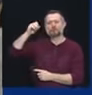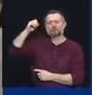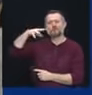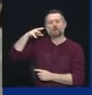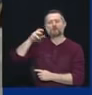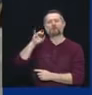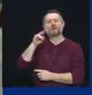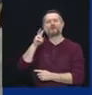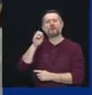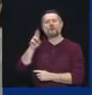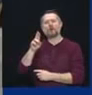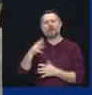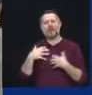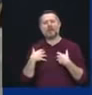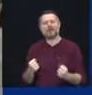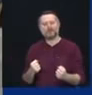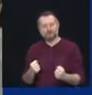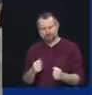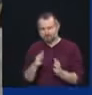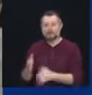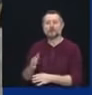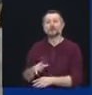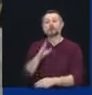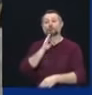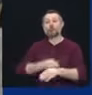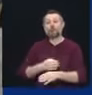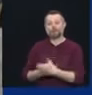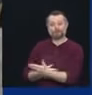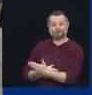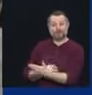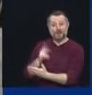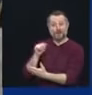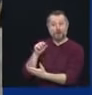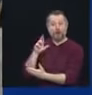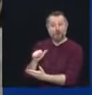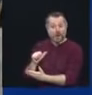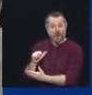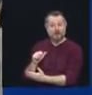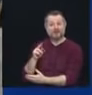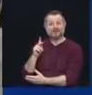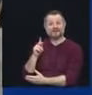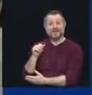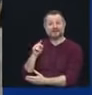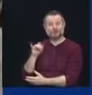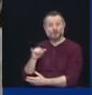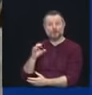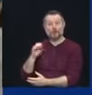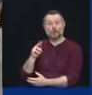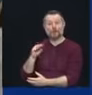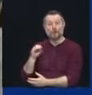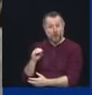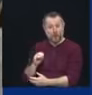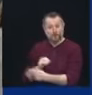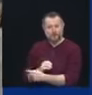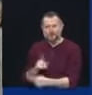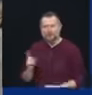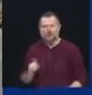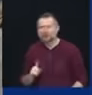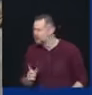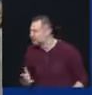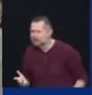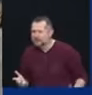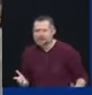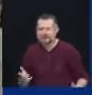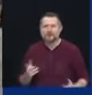And we have my daughter, Cara Kennedy Cuomo. Where did you go? Cara, she's back there. Yeah, she's